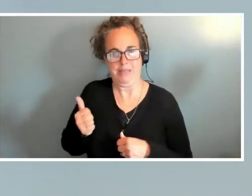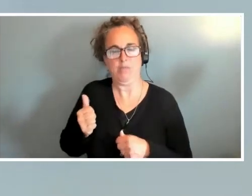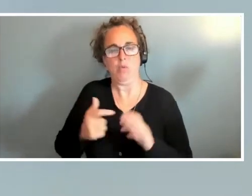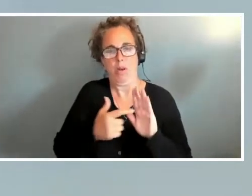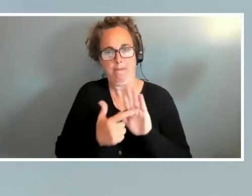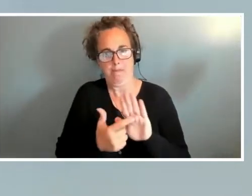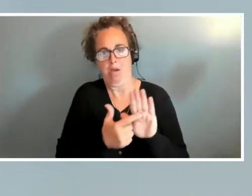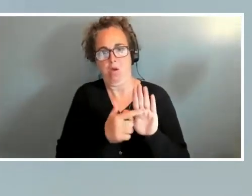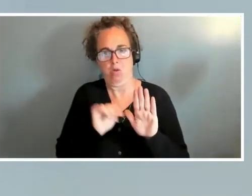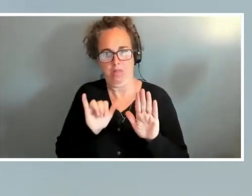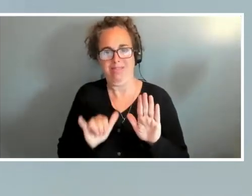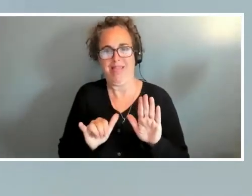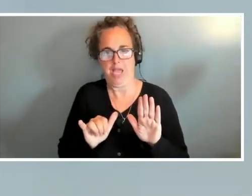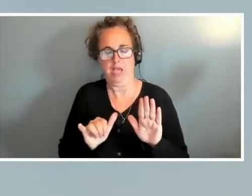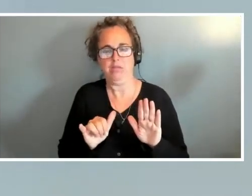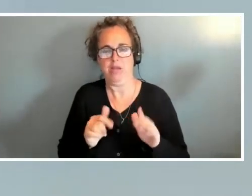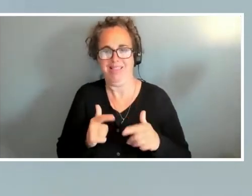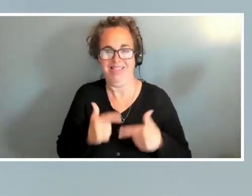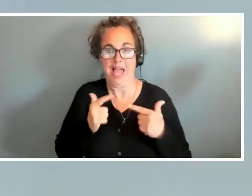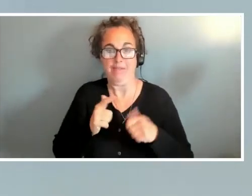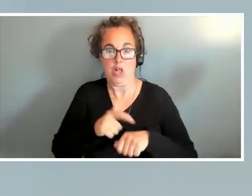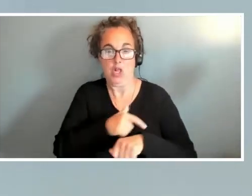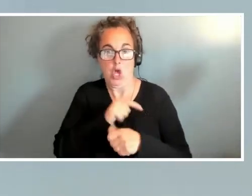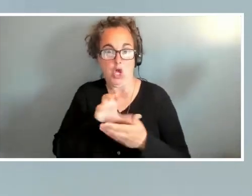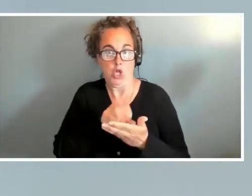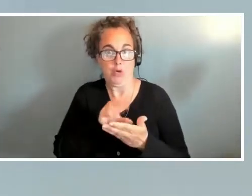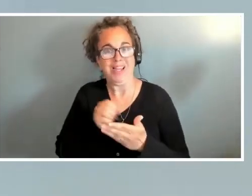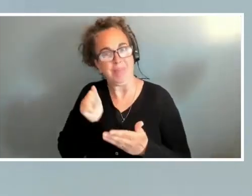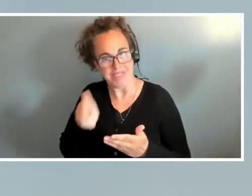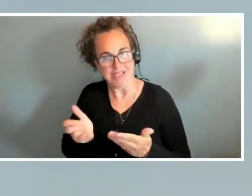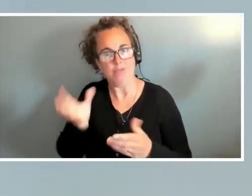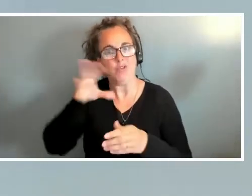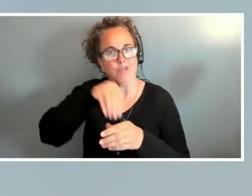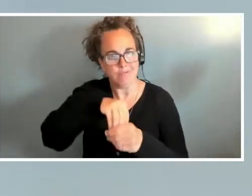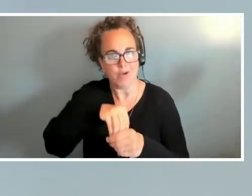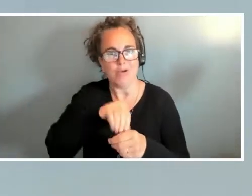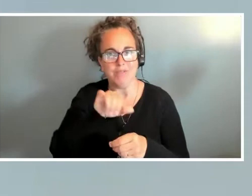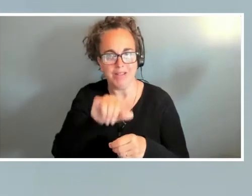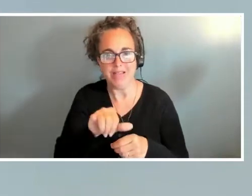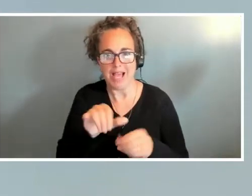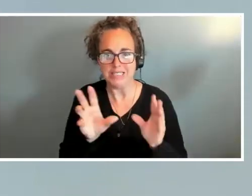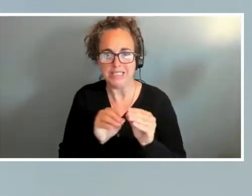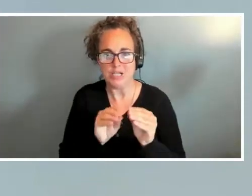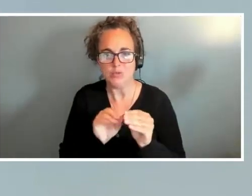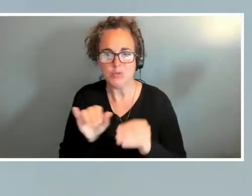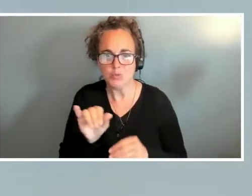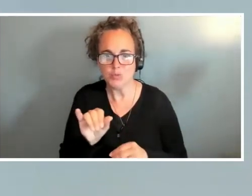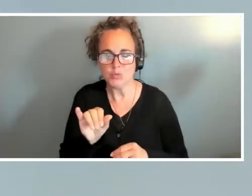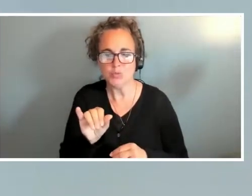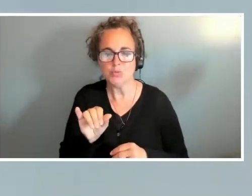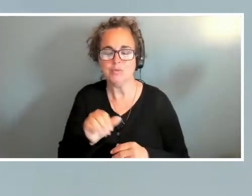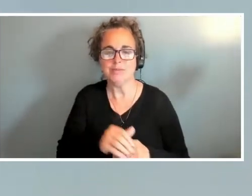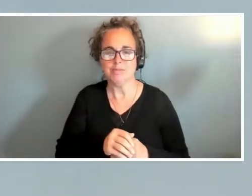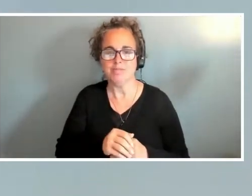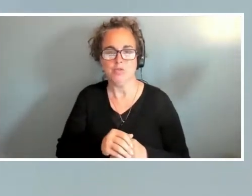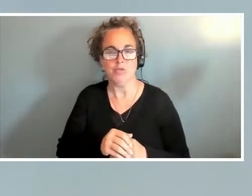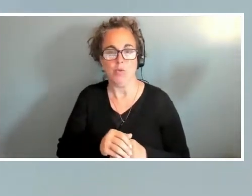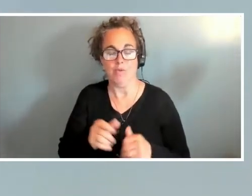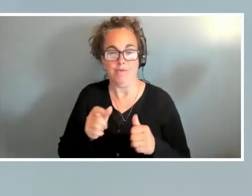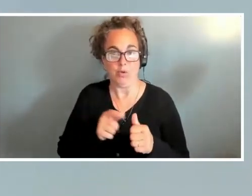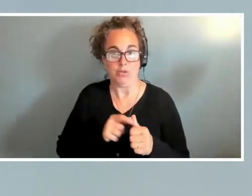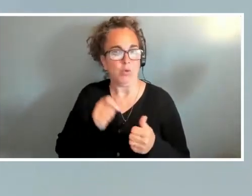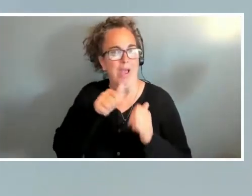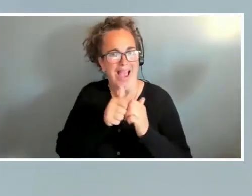of lifelong learning by participating in the sessions. And in that first How to Write for the Medical